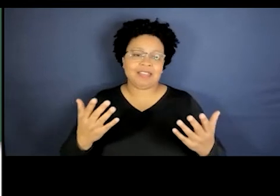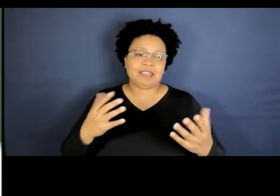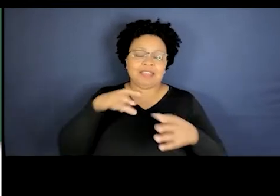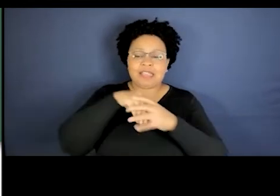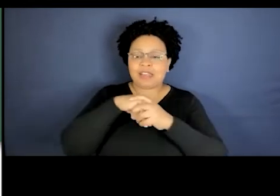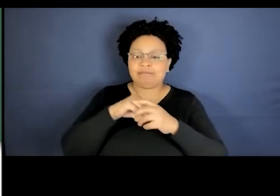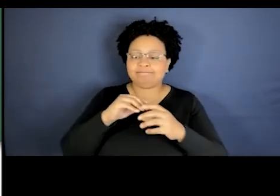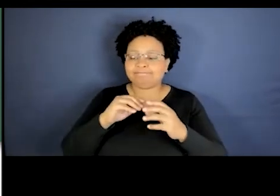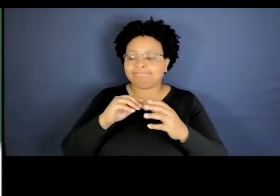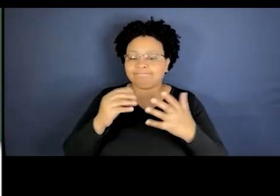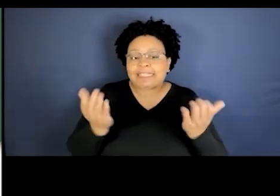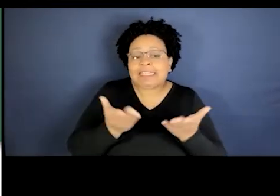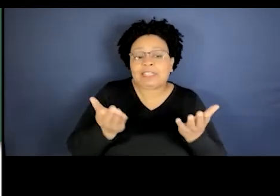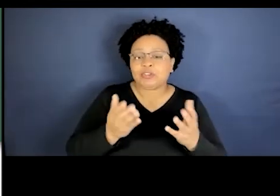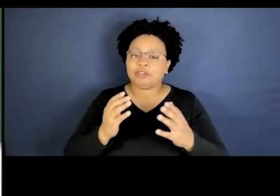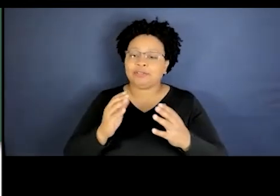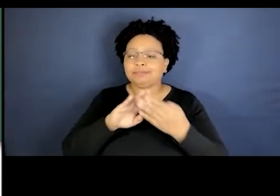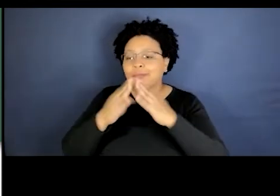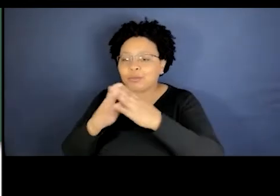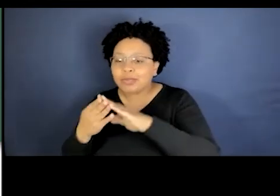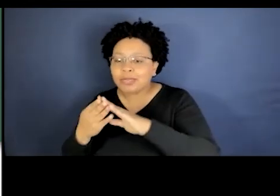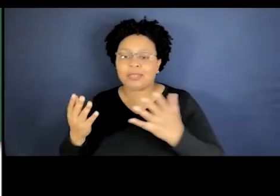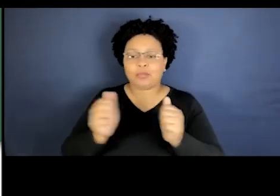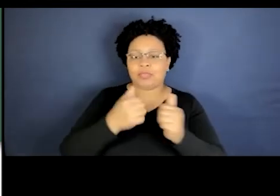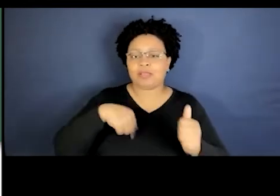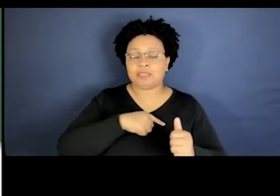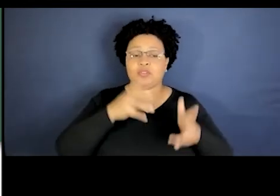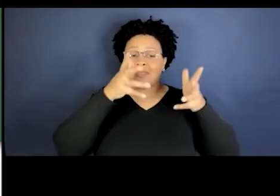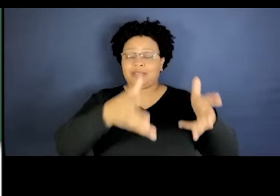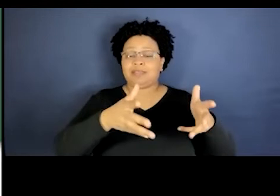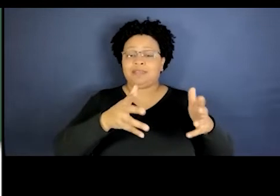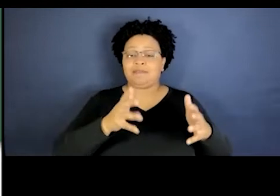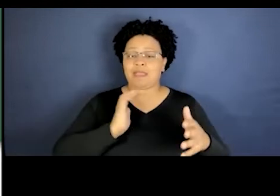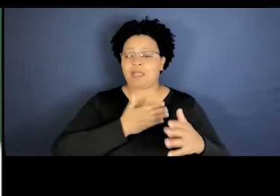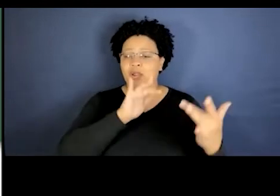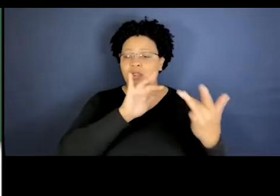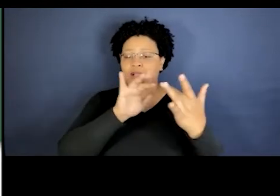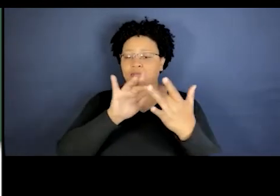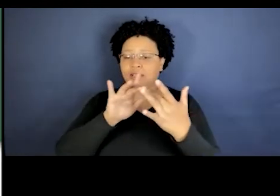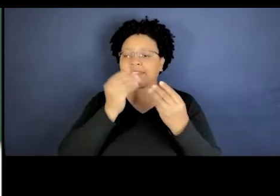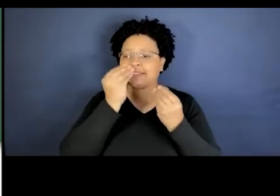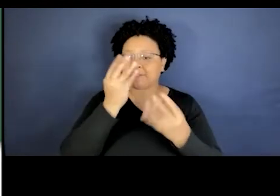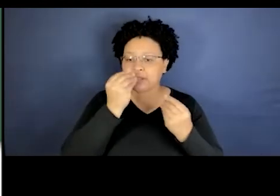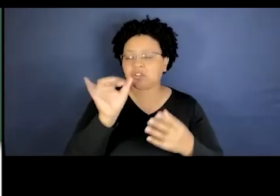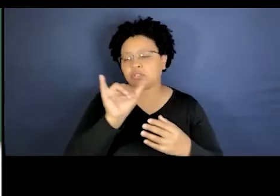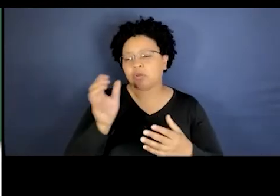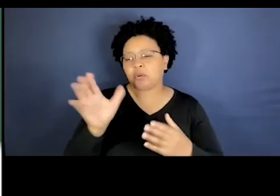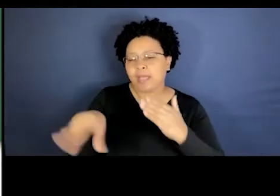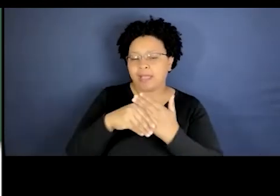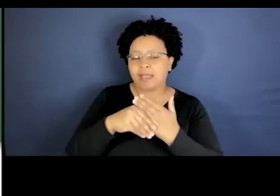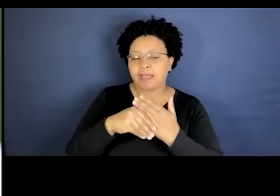us. And we are leaving our contact information here. We'll also put it in the chat, and we will